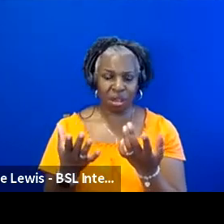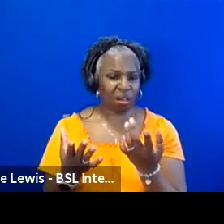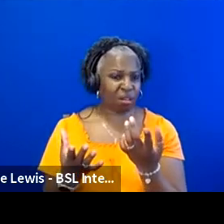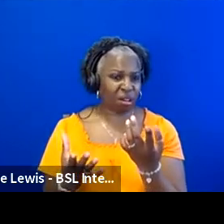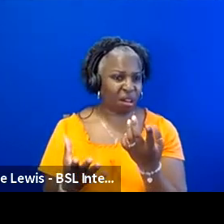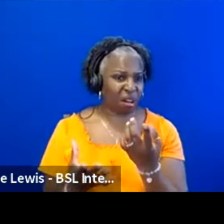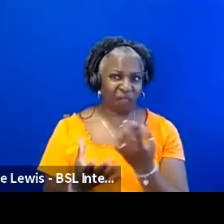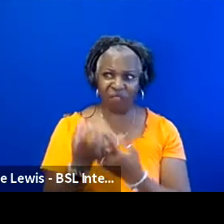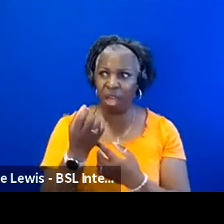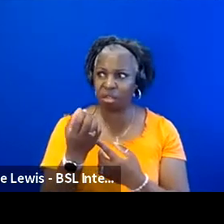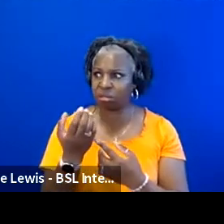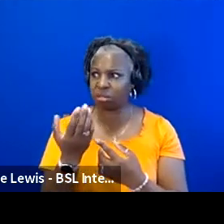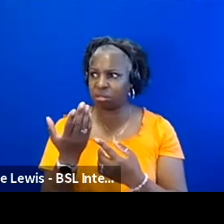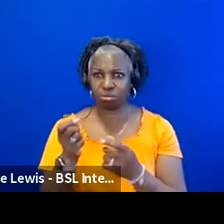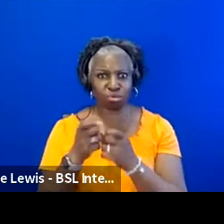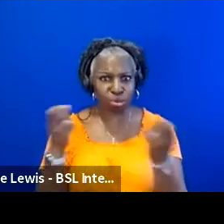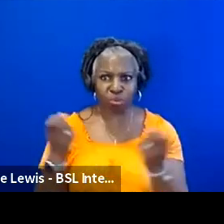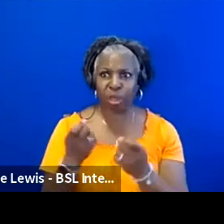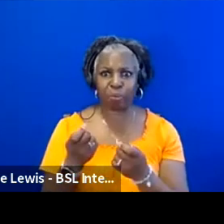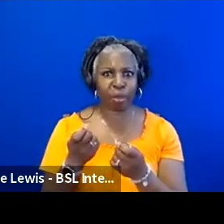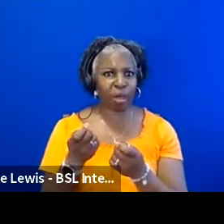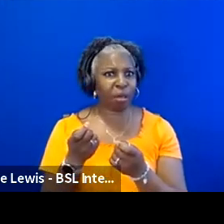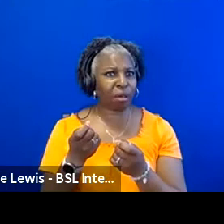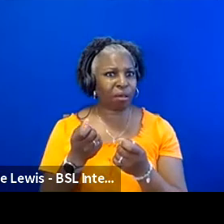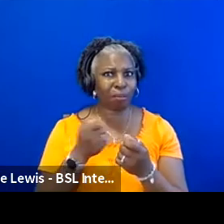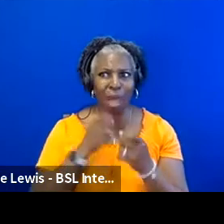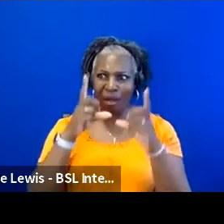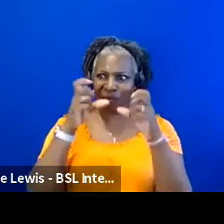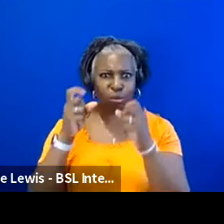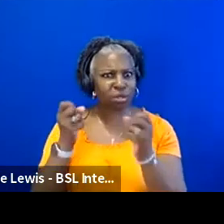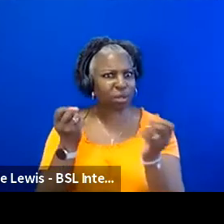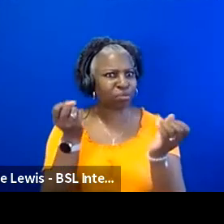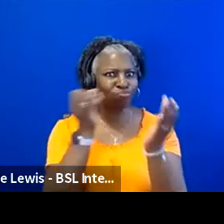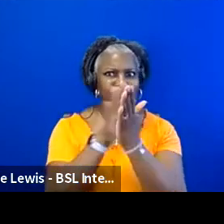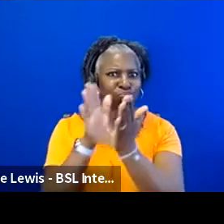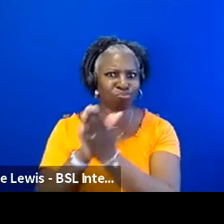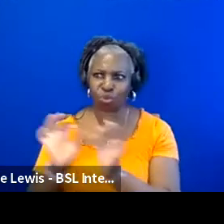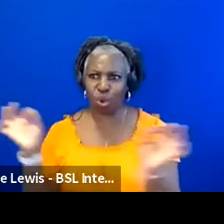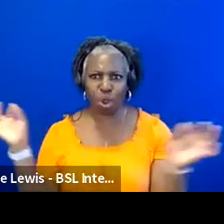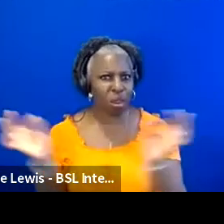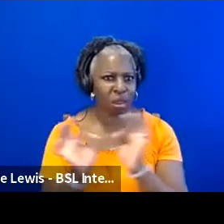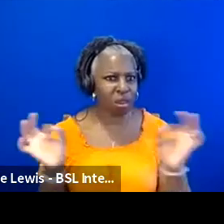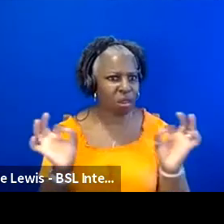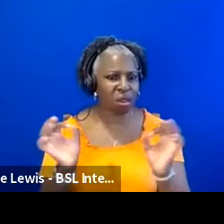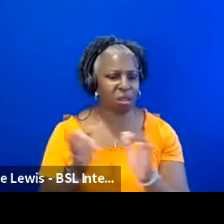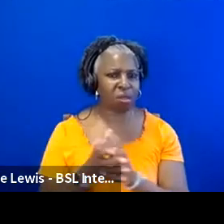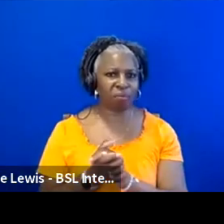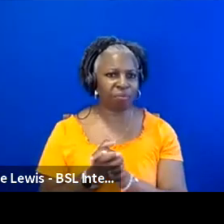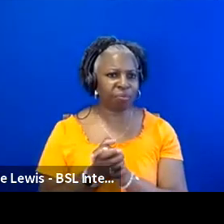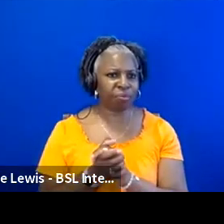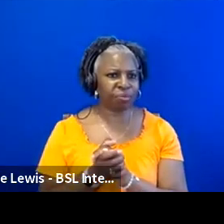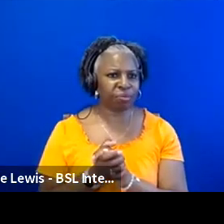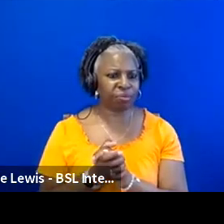to publish my pictures. And then I found at the same time,